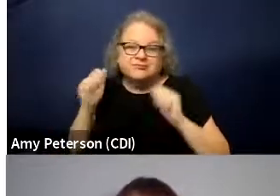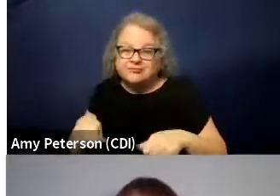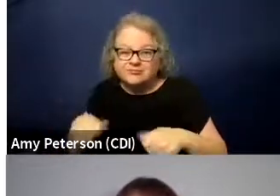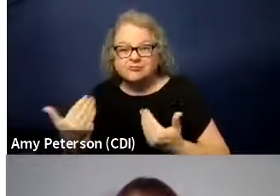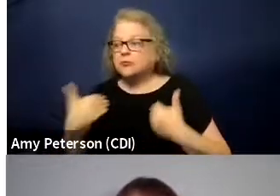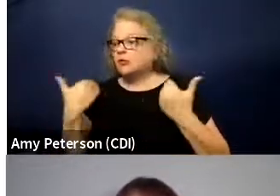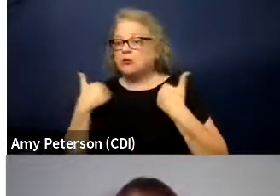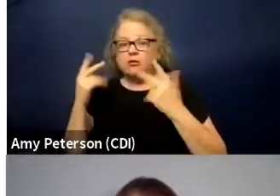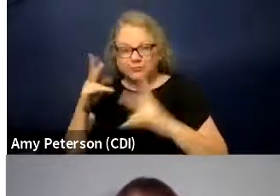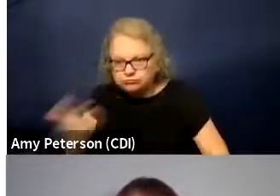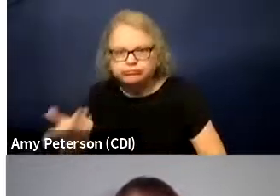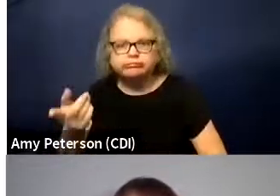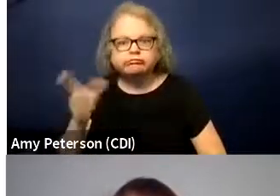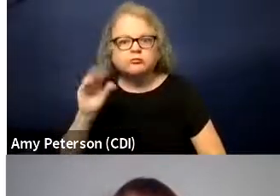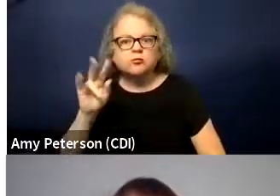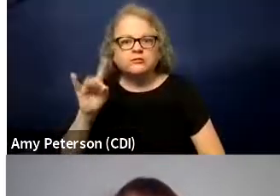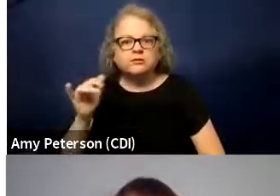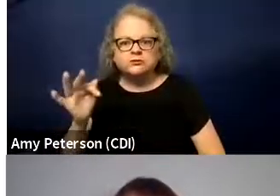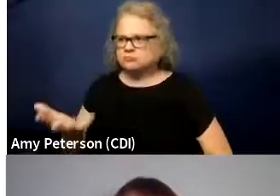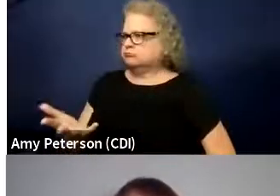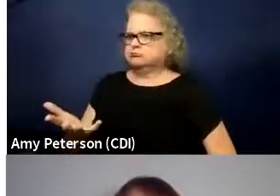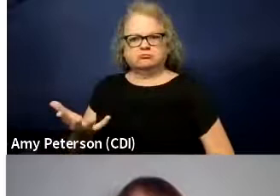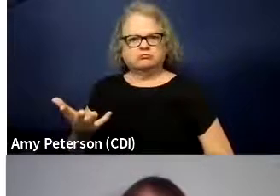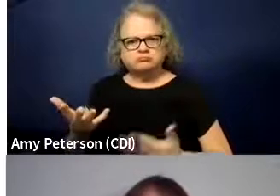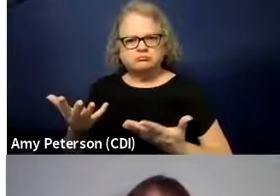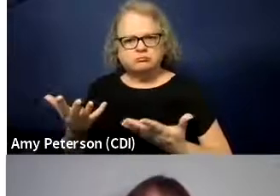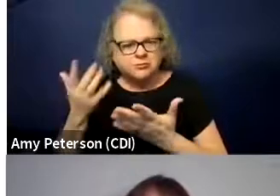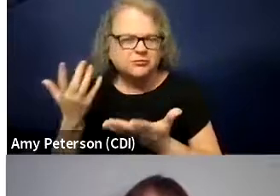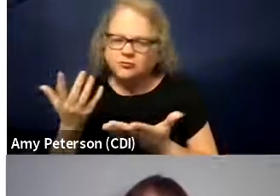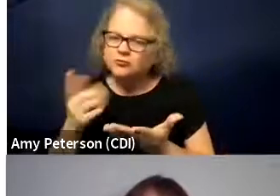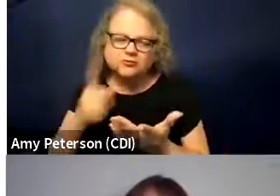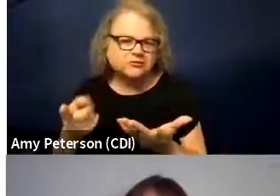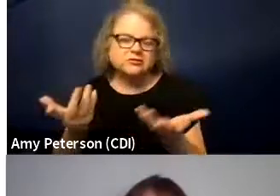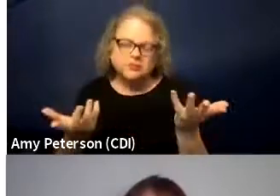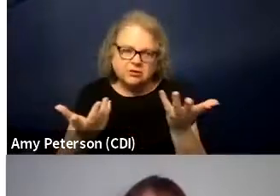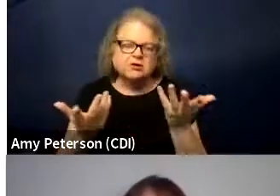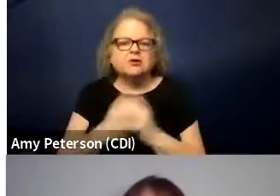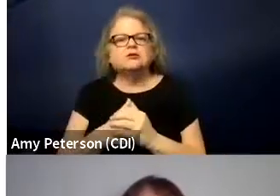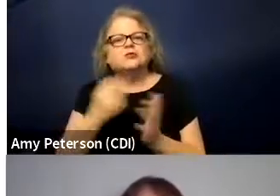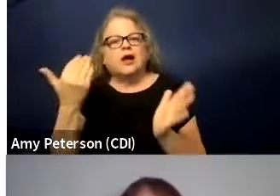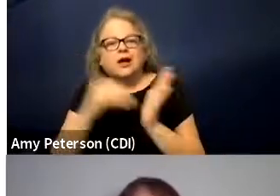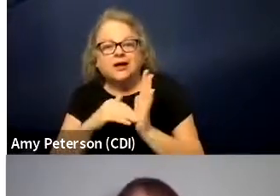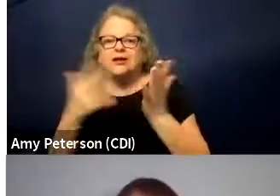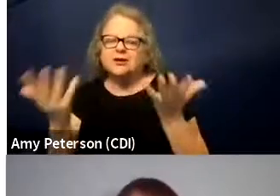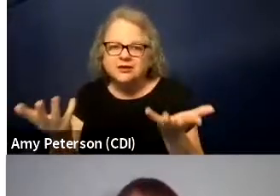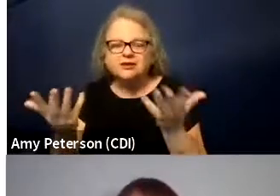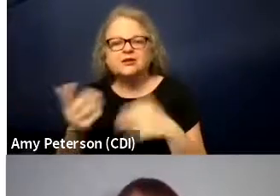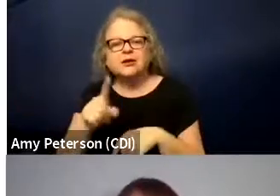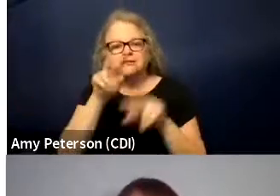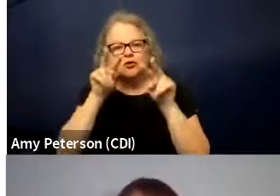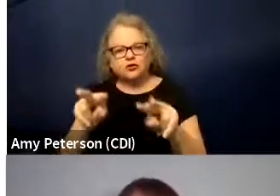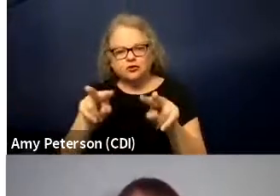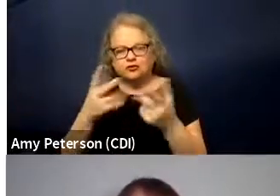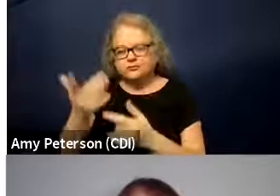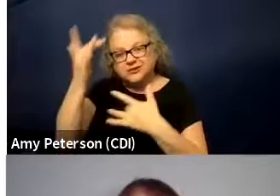the benefit of the vaccine and your personal risk of being exposed to COVID-19. And if you were